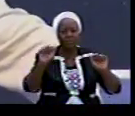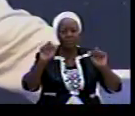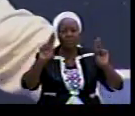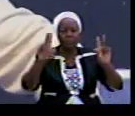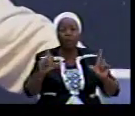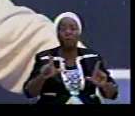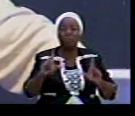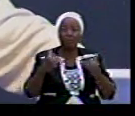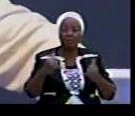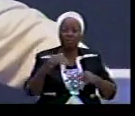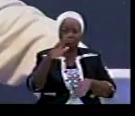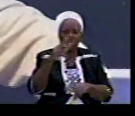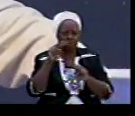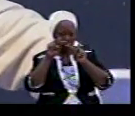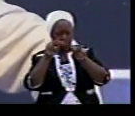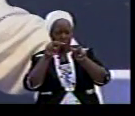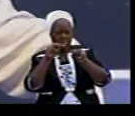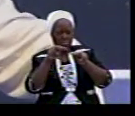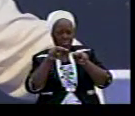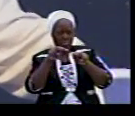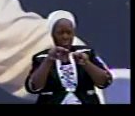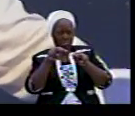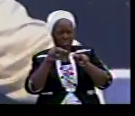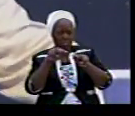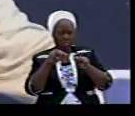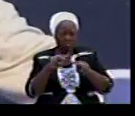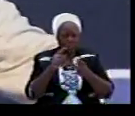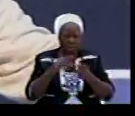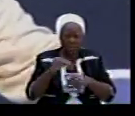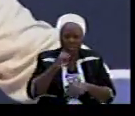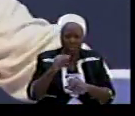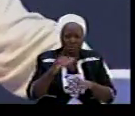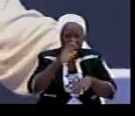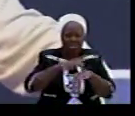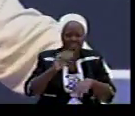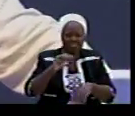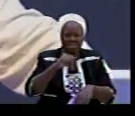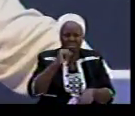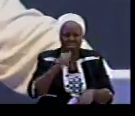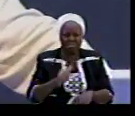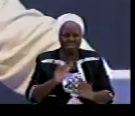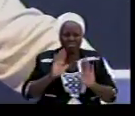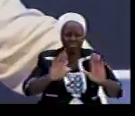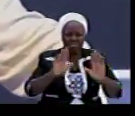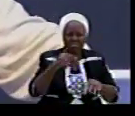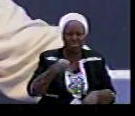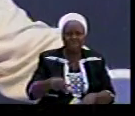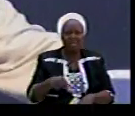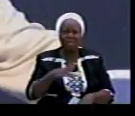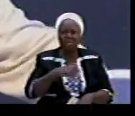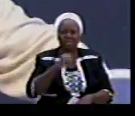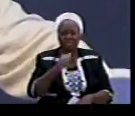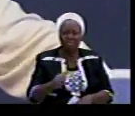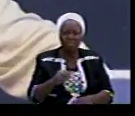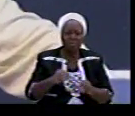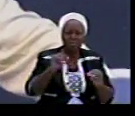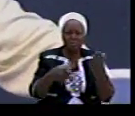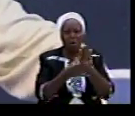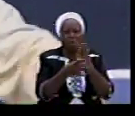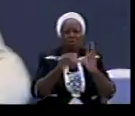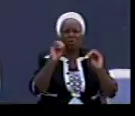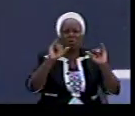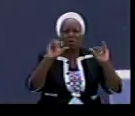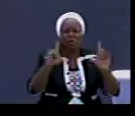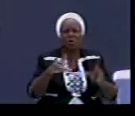didn't touch him. He didn't push him down. He didn't put oil on his forehead. He didn't pour holy water